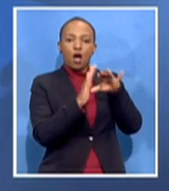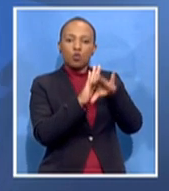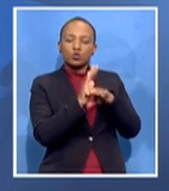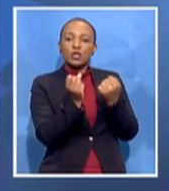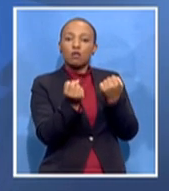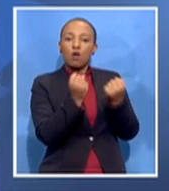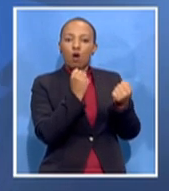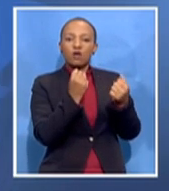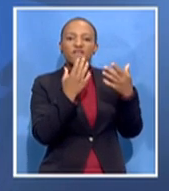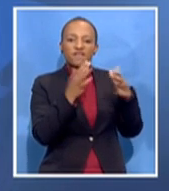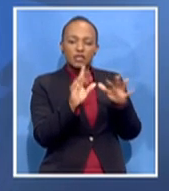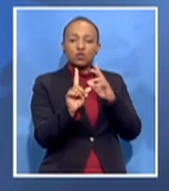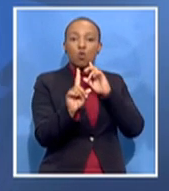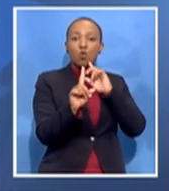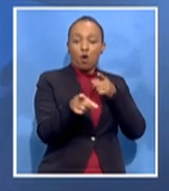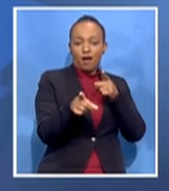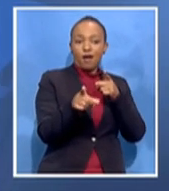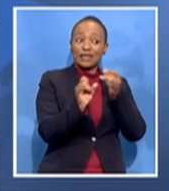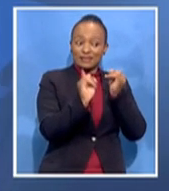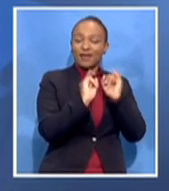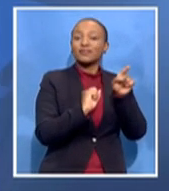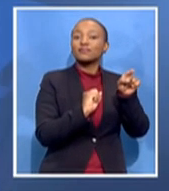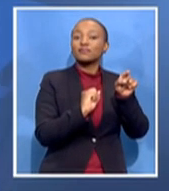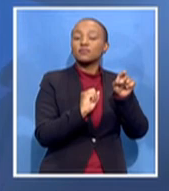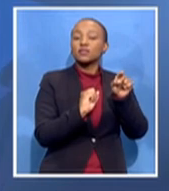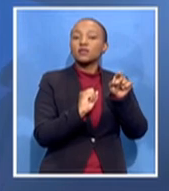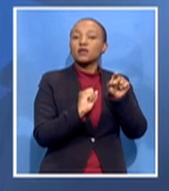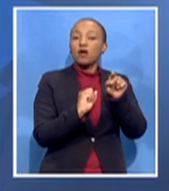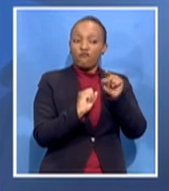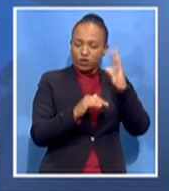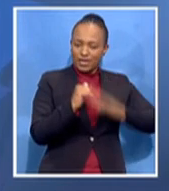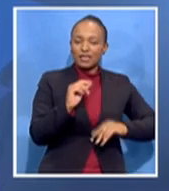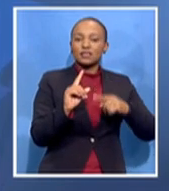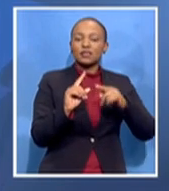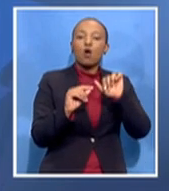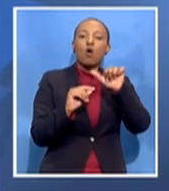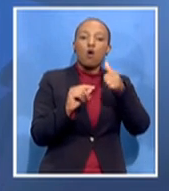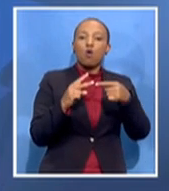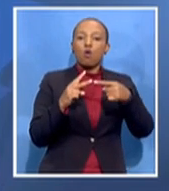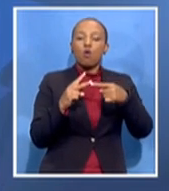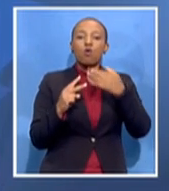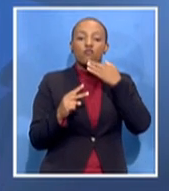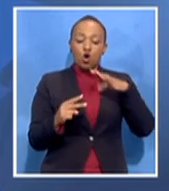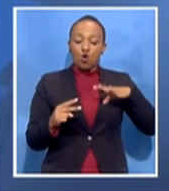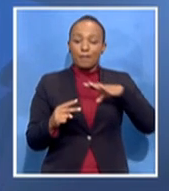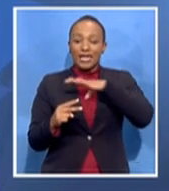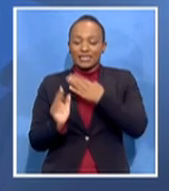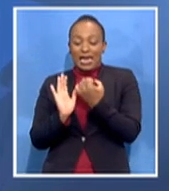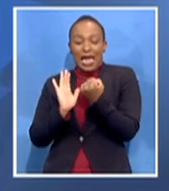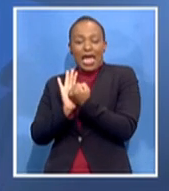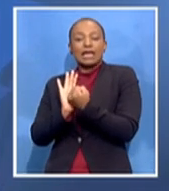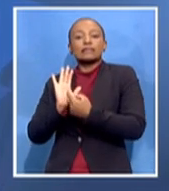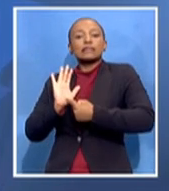matter, or whether he is charged under the Commissions Act, where it is possible that he will be given a fine